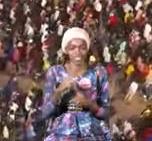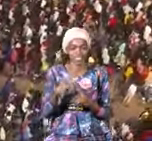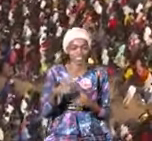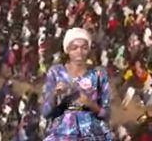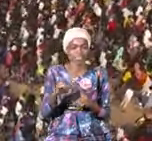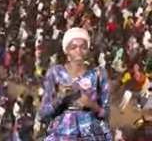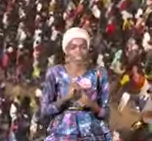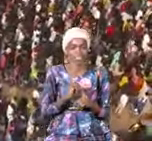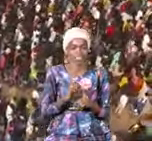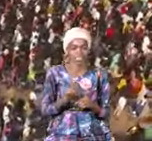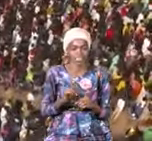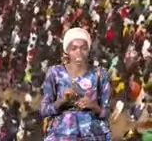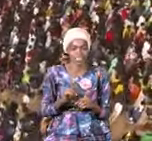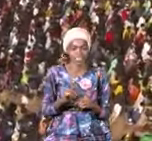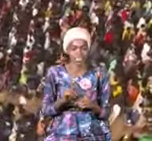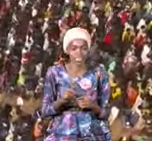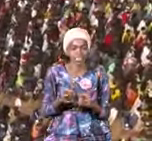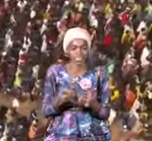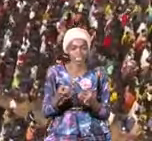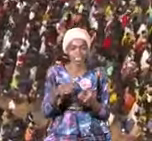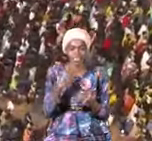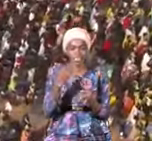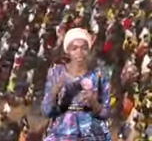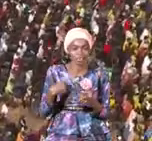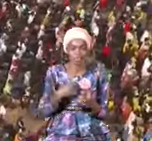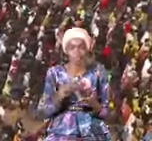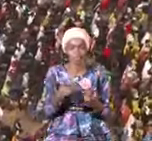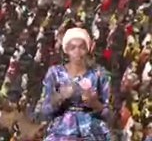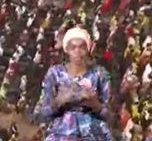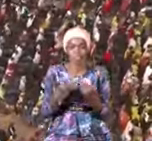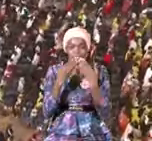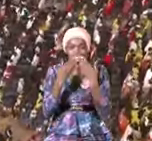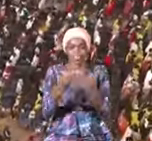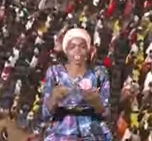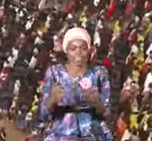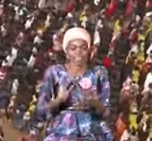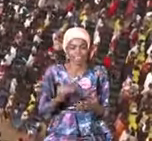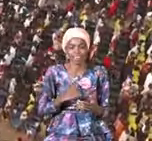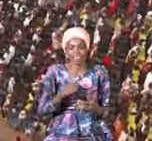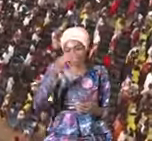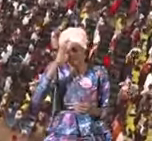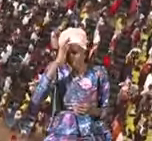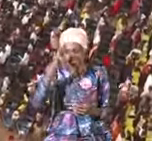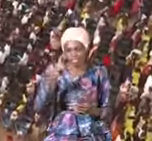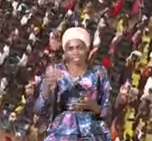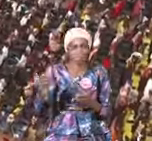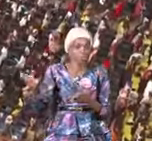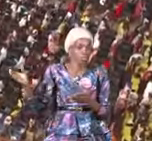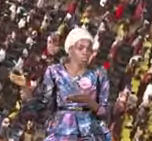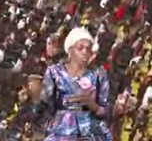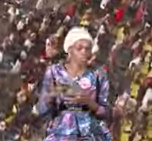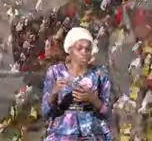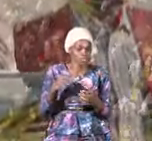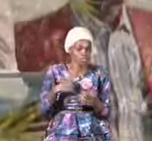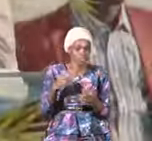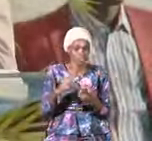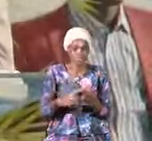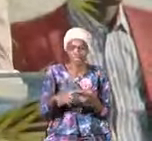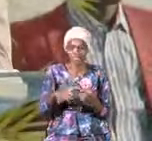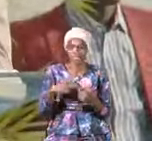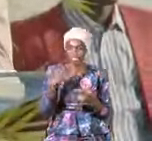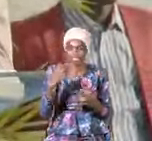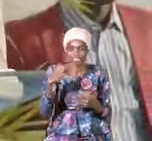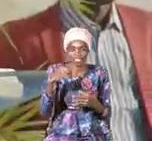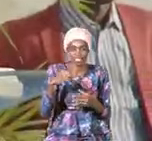to thank our Father, you join me to say a tumultuous three-way